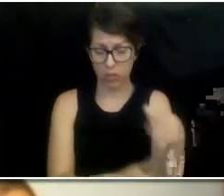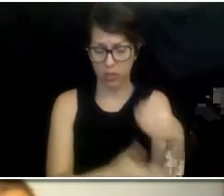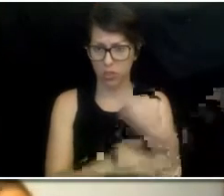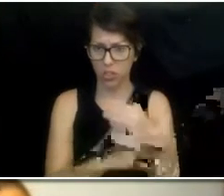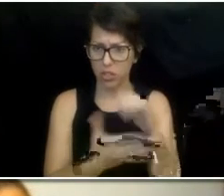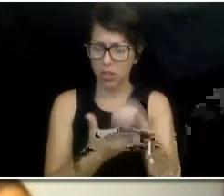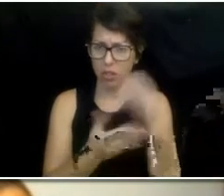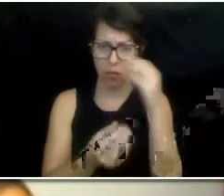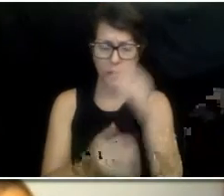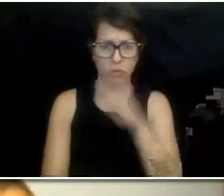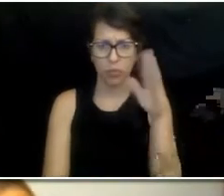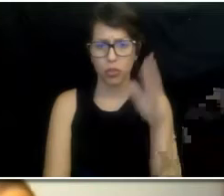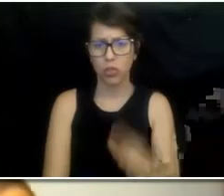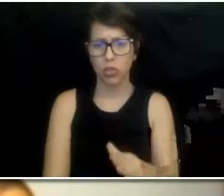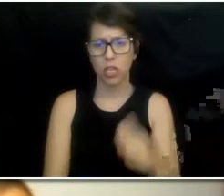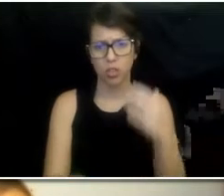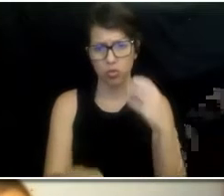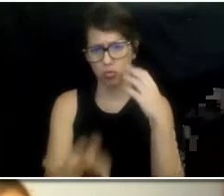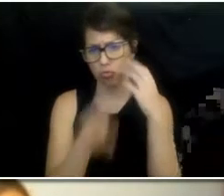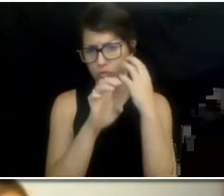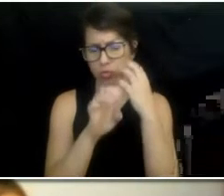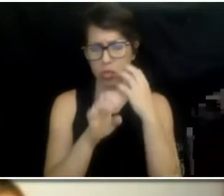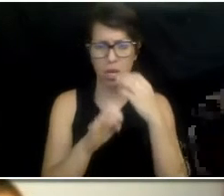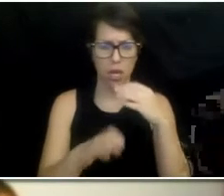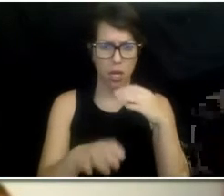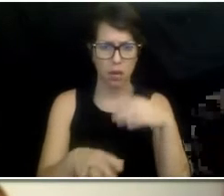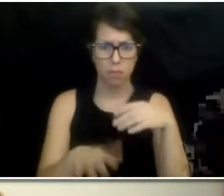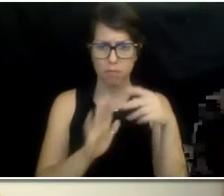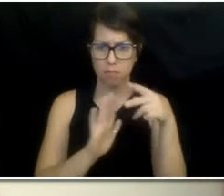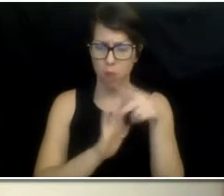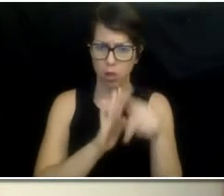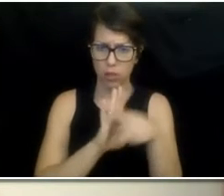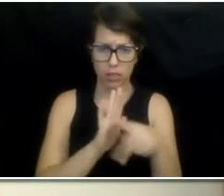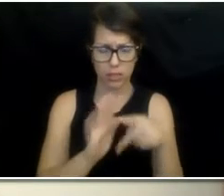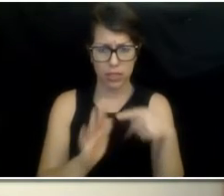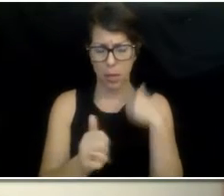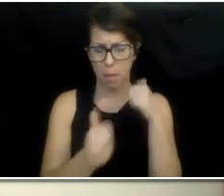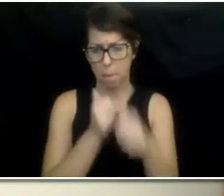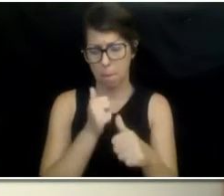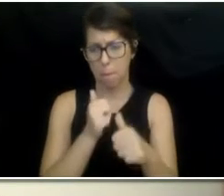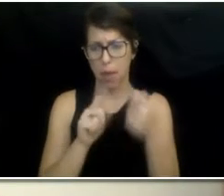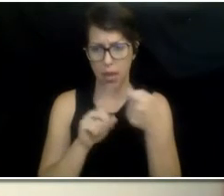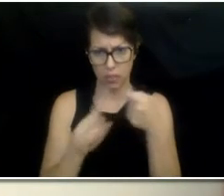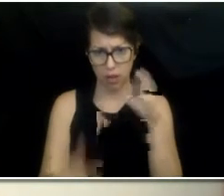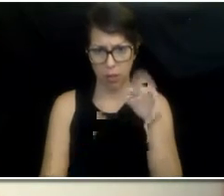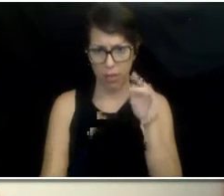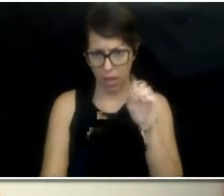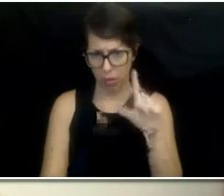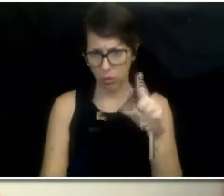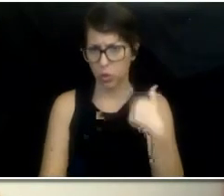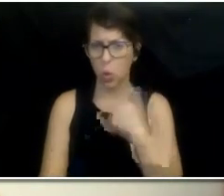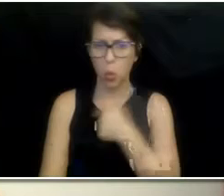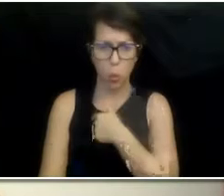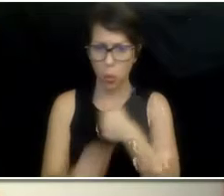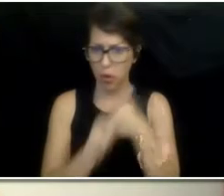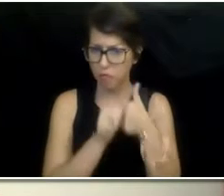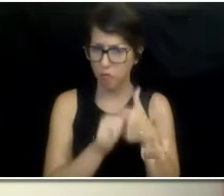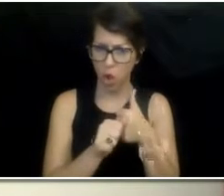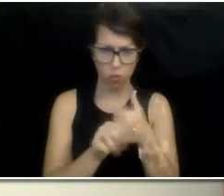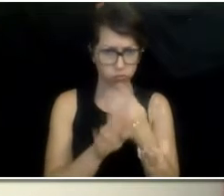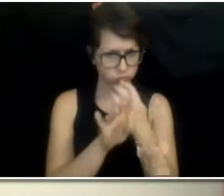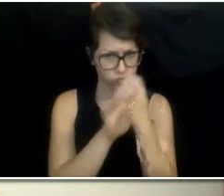information if you just simply look at individuals that are arrested and what our compliance rate is with uh